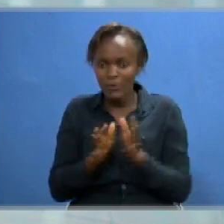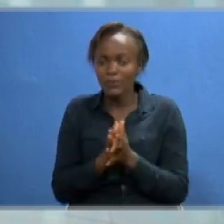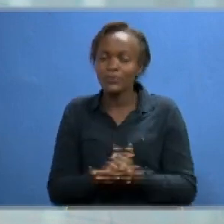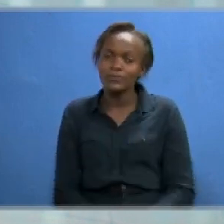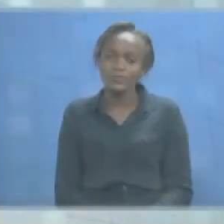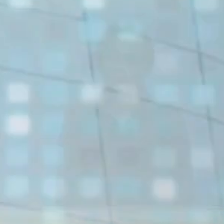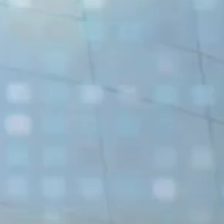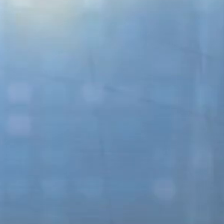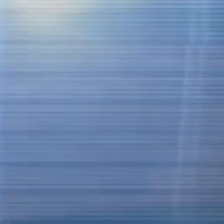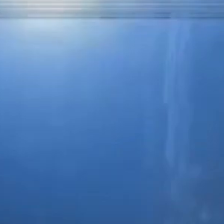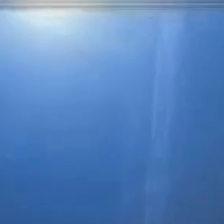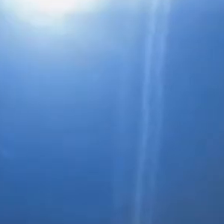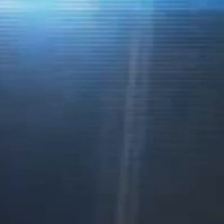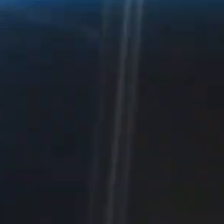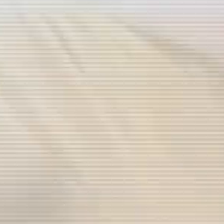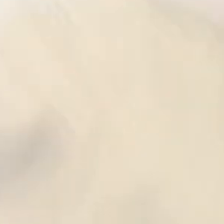swab.